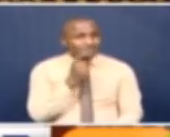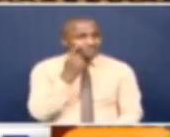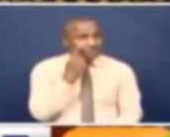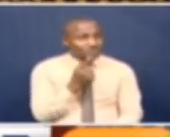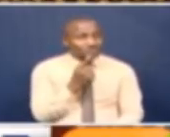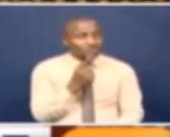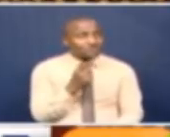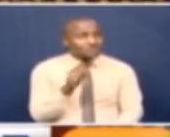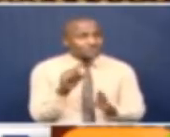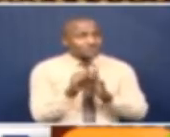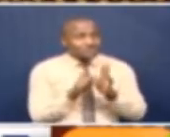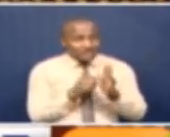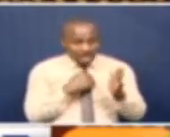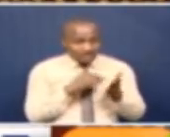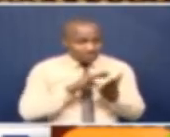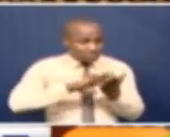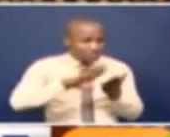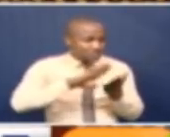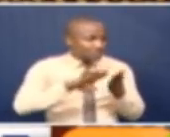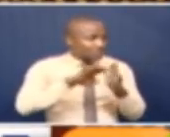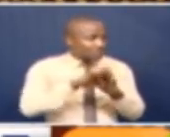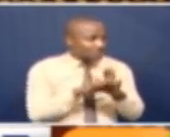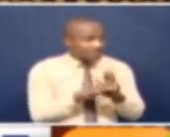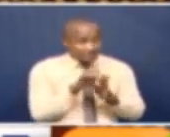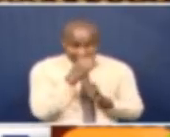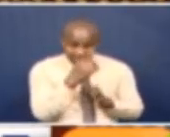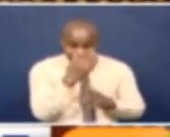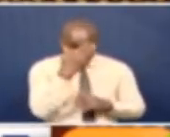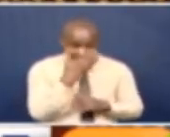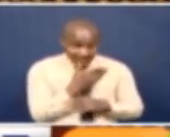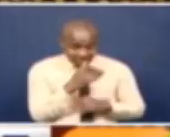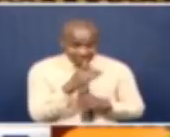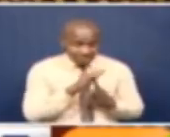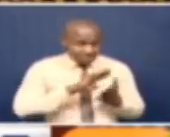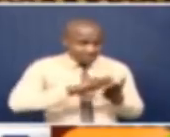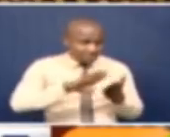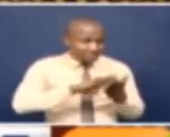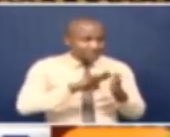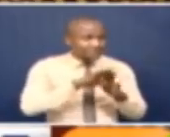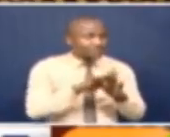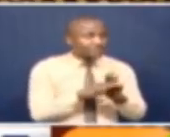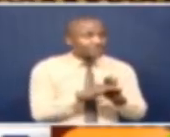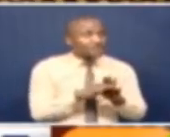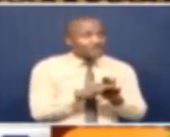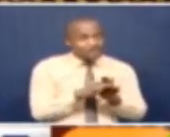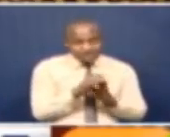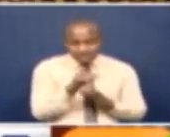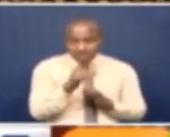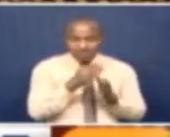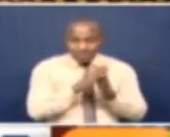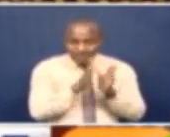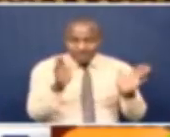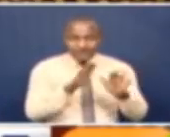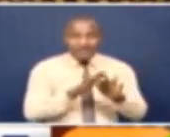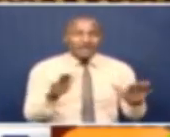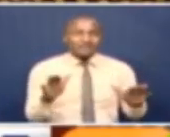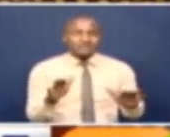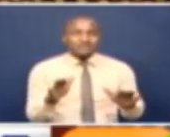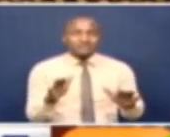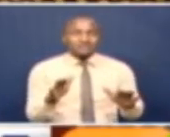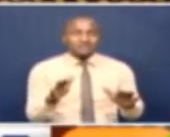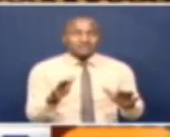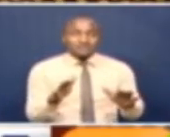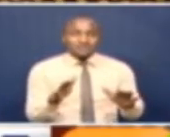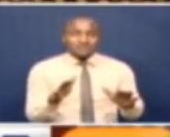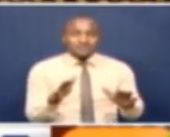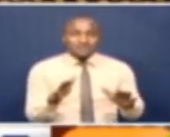had a resettlement program. One, the first phase of resettlement program is squatters on public land. Mm-hmm. If there's squatters